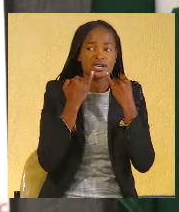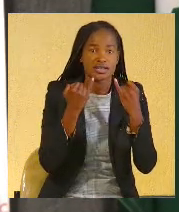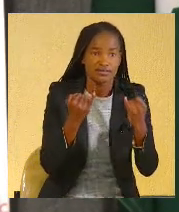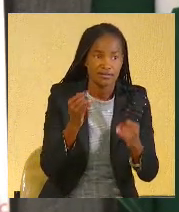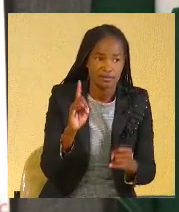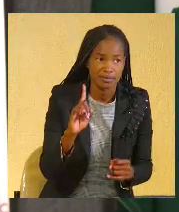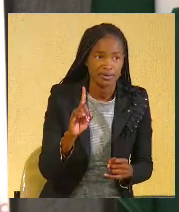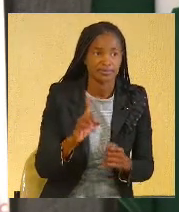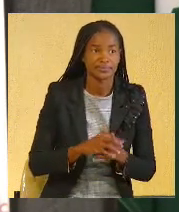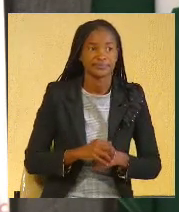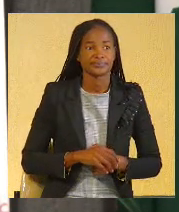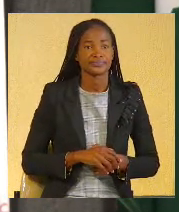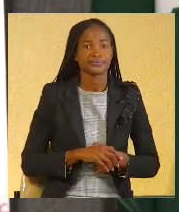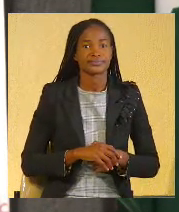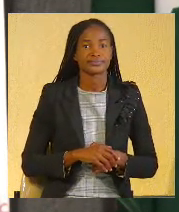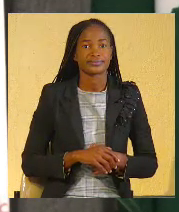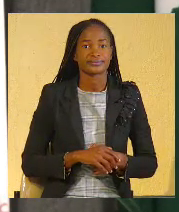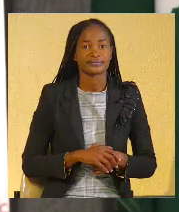there has been no